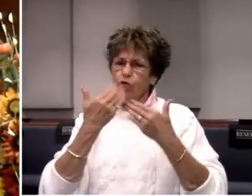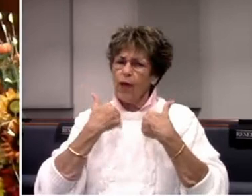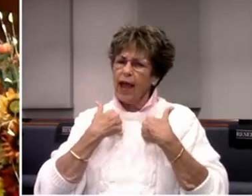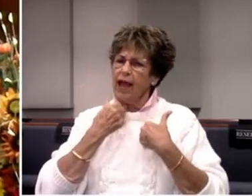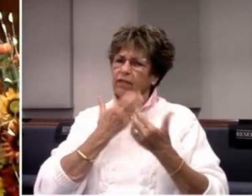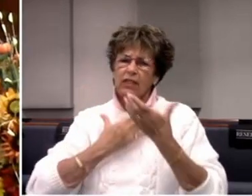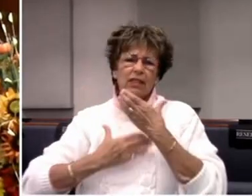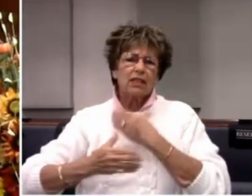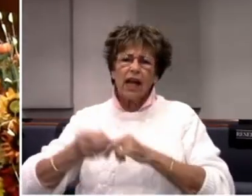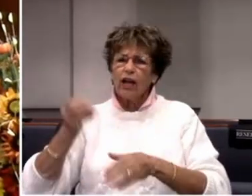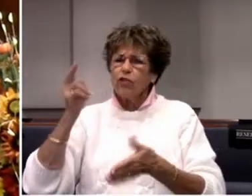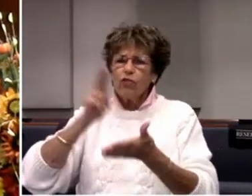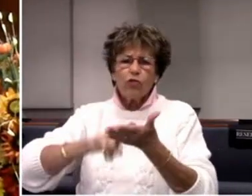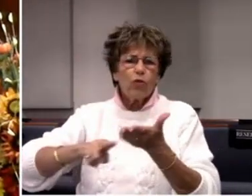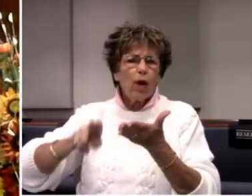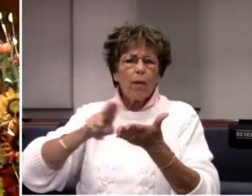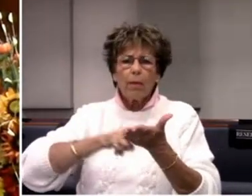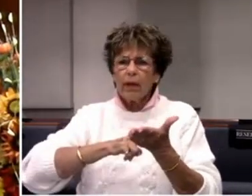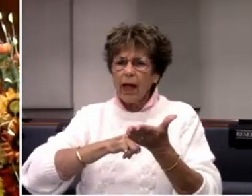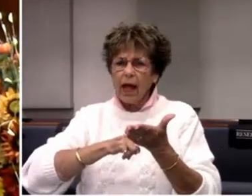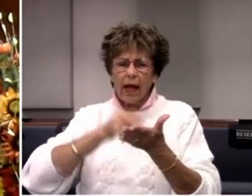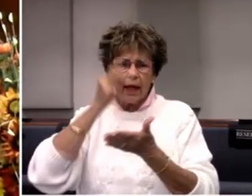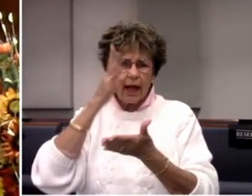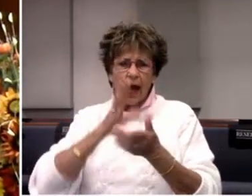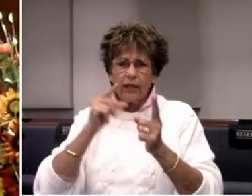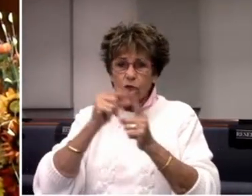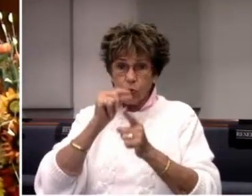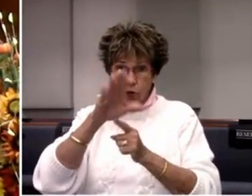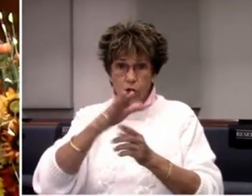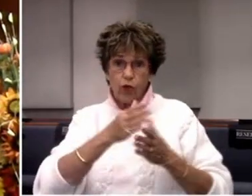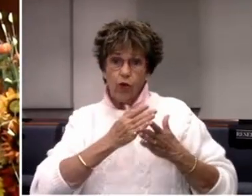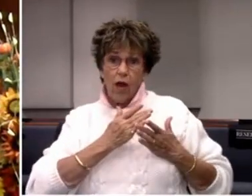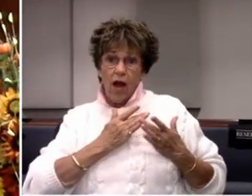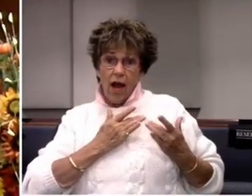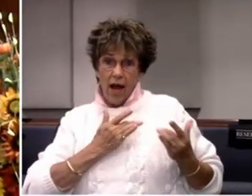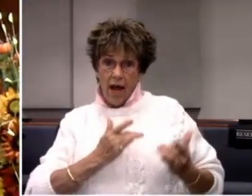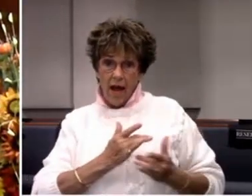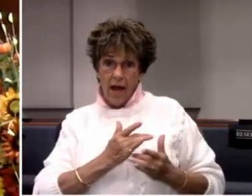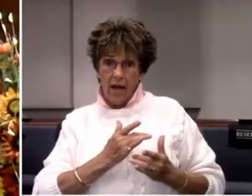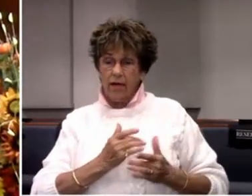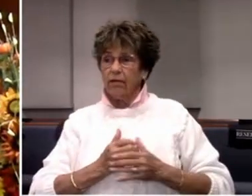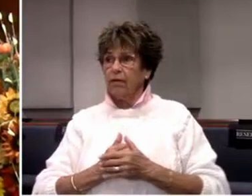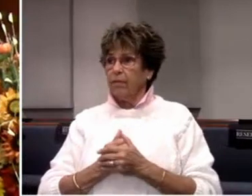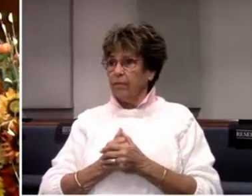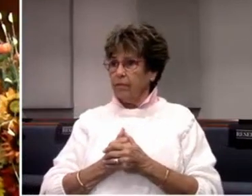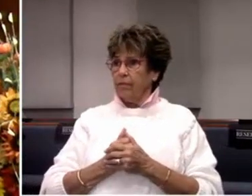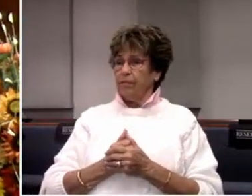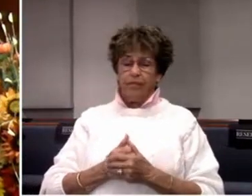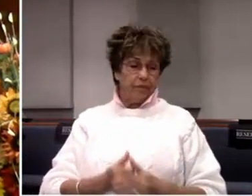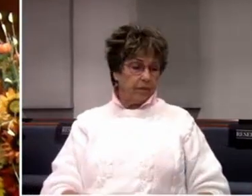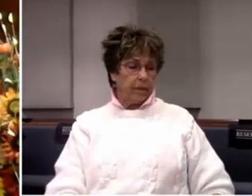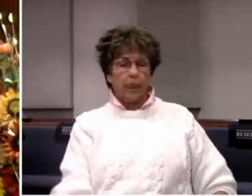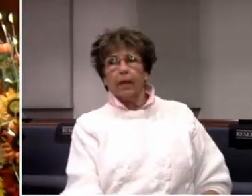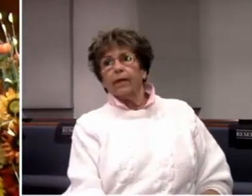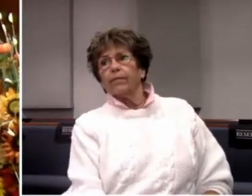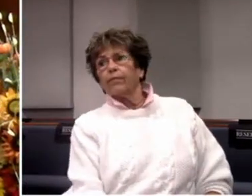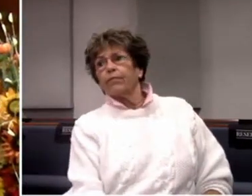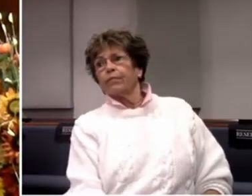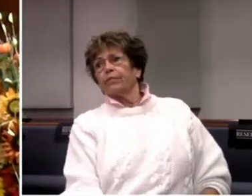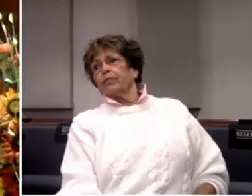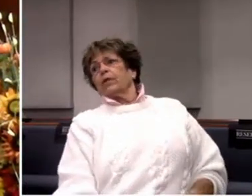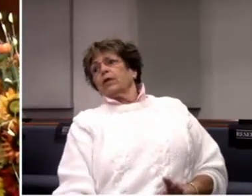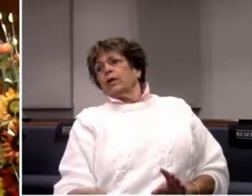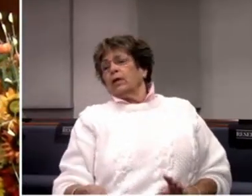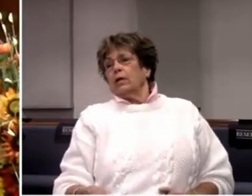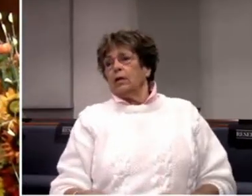to apply God's word to your heart. And so through Mary's prayer request, our lesson has